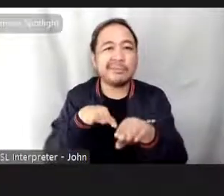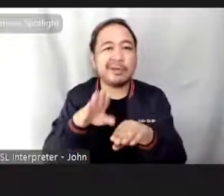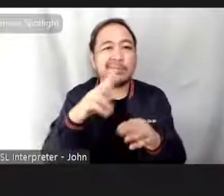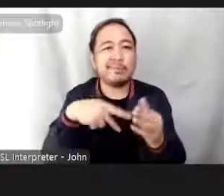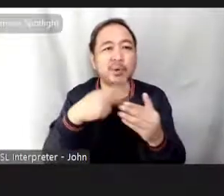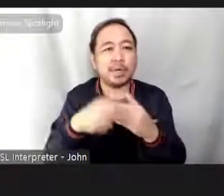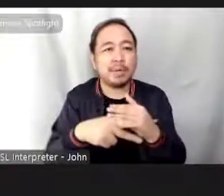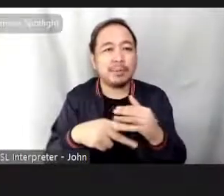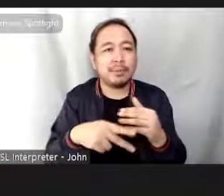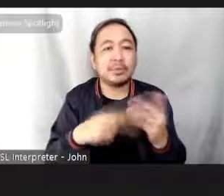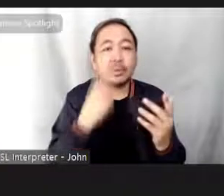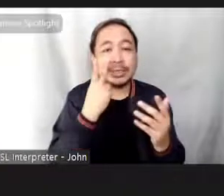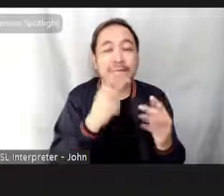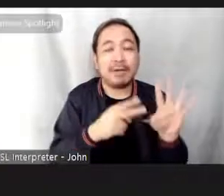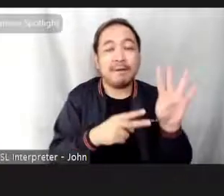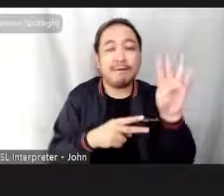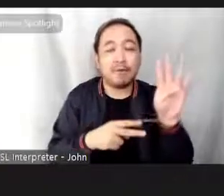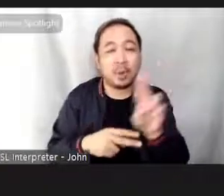4 hours training